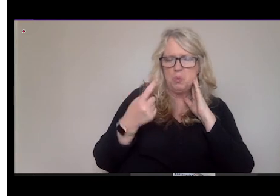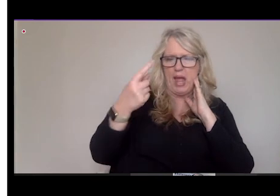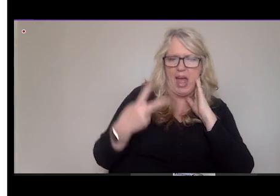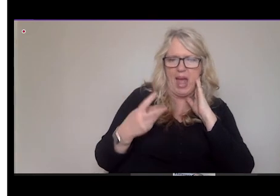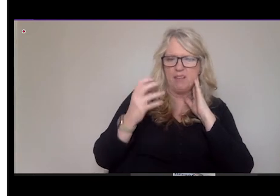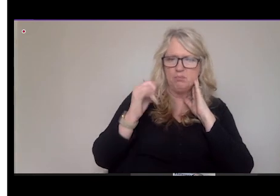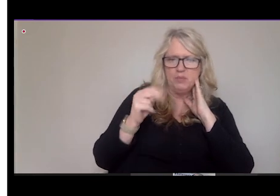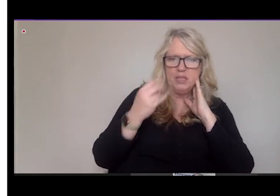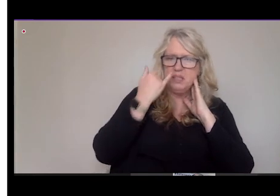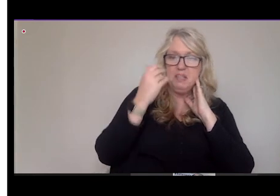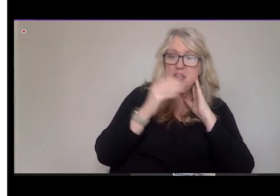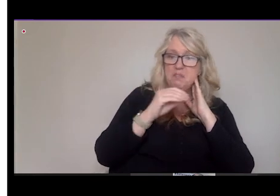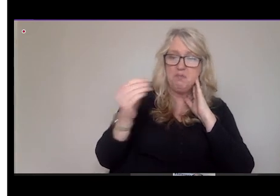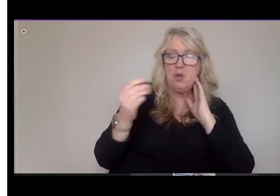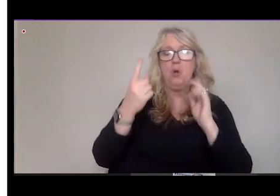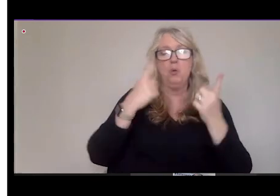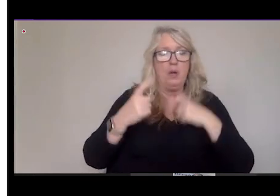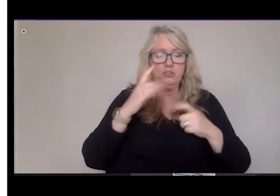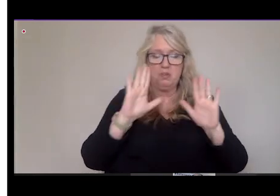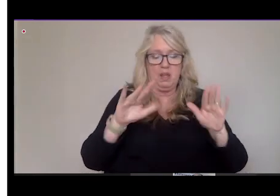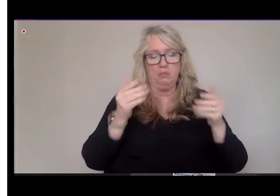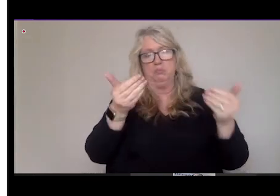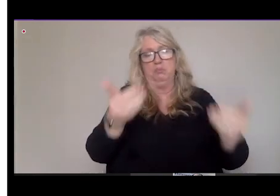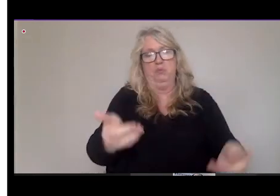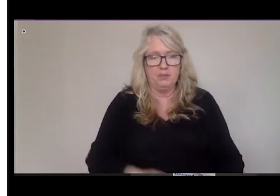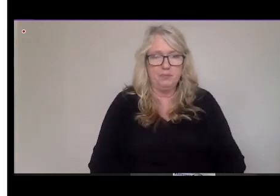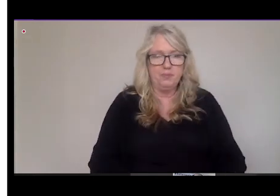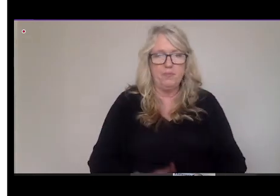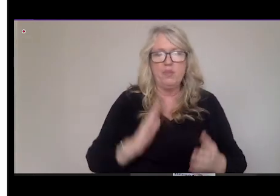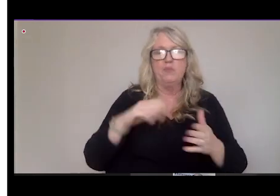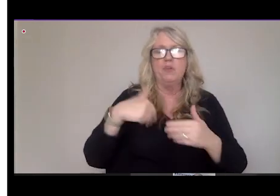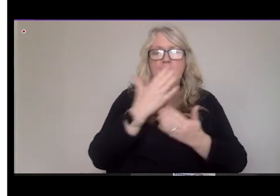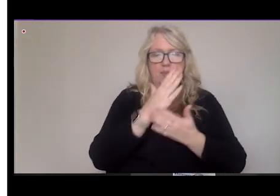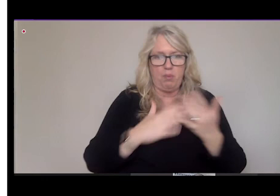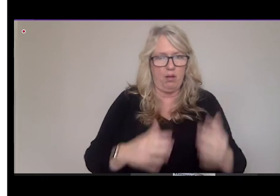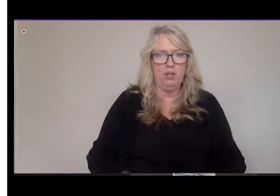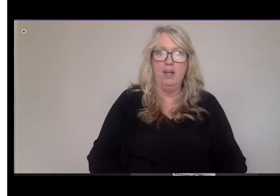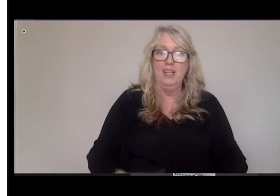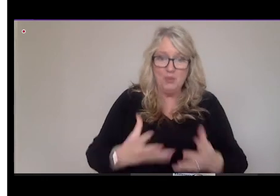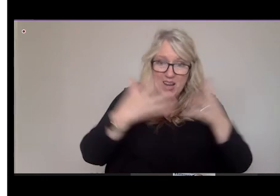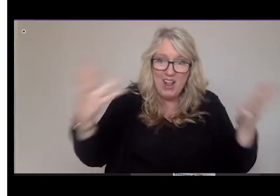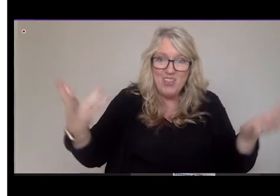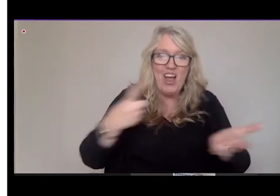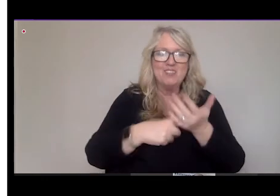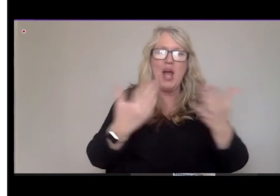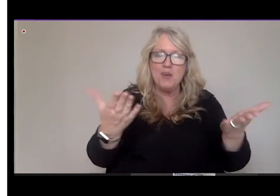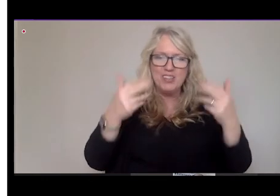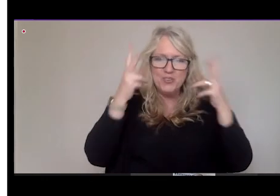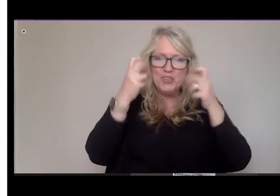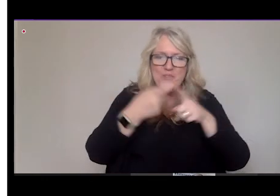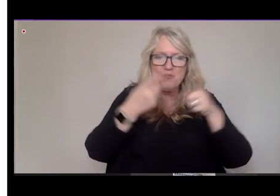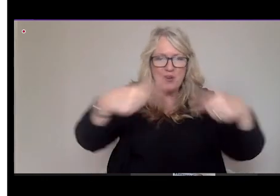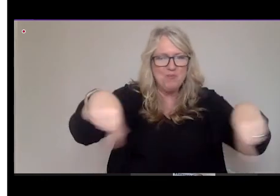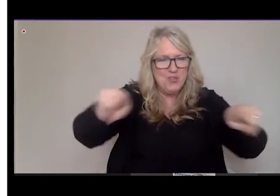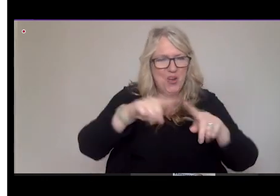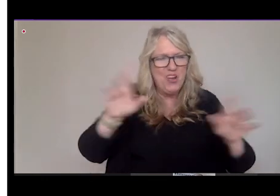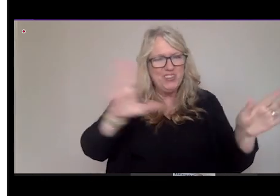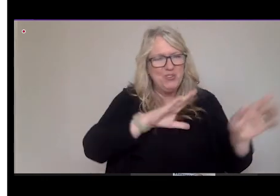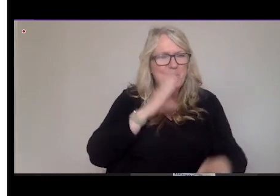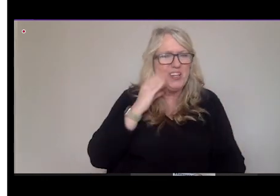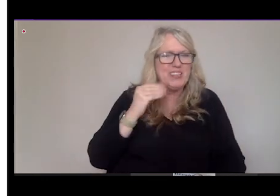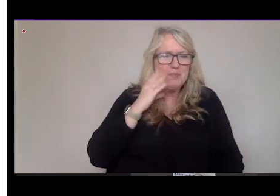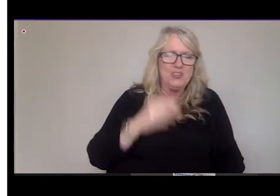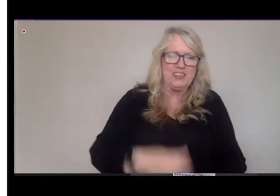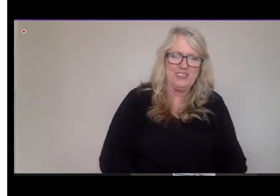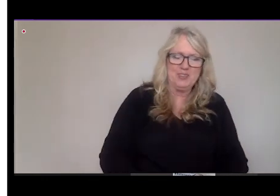I'll just give it a half a minute. If there's no questions now, I'll move on to the next piece. I've been doing a lot of talking. I want to hear from you